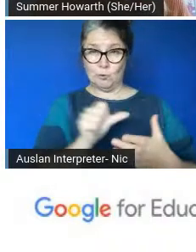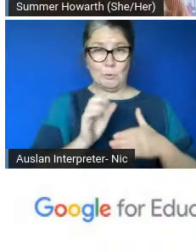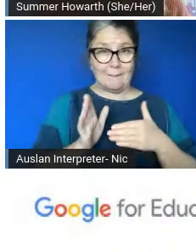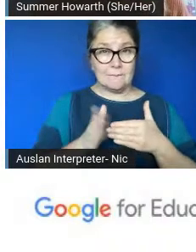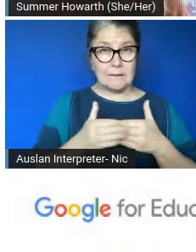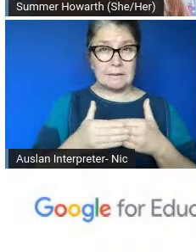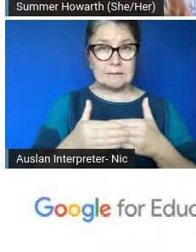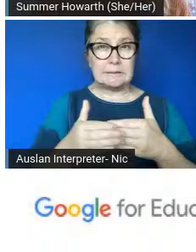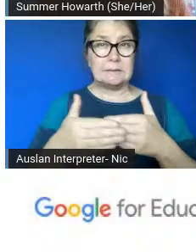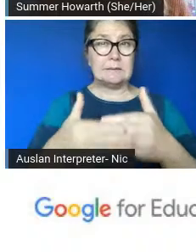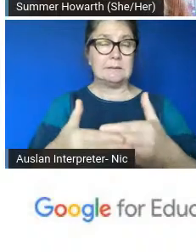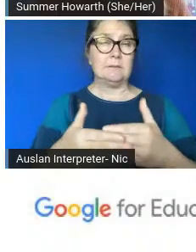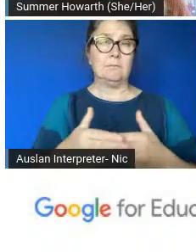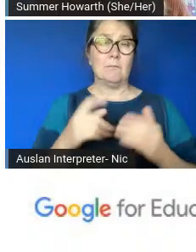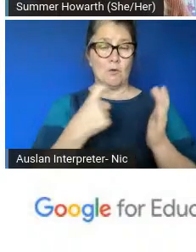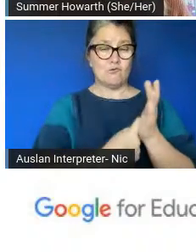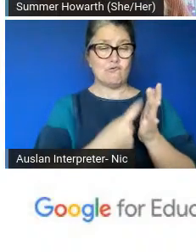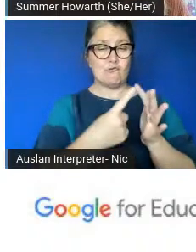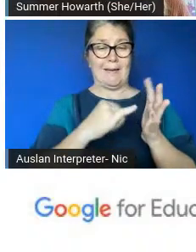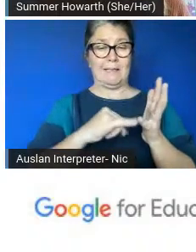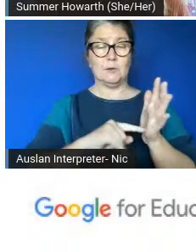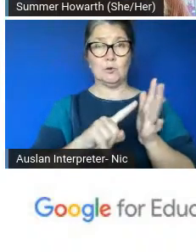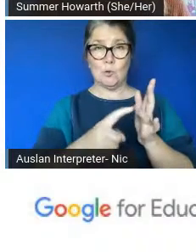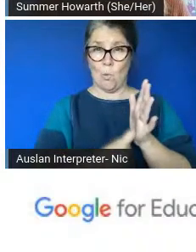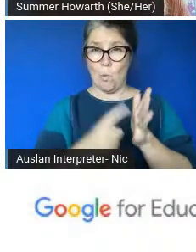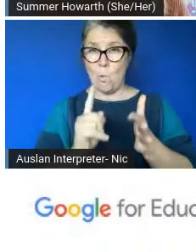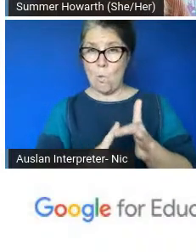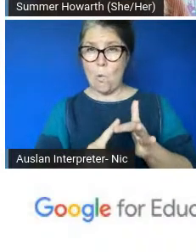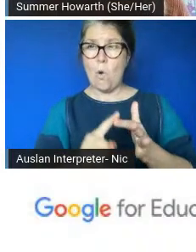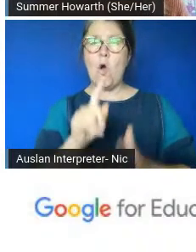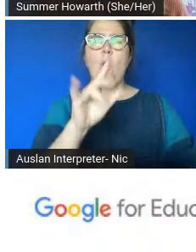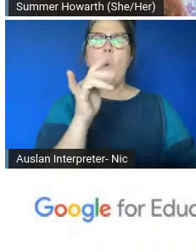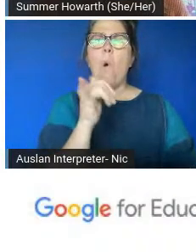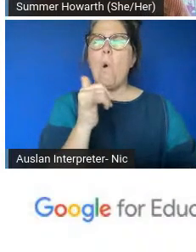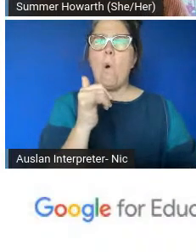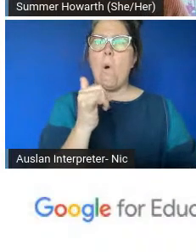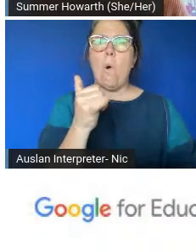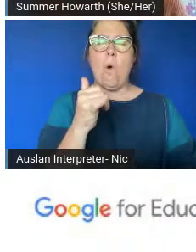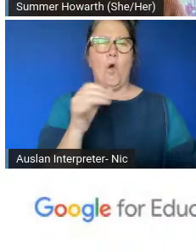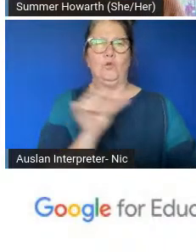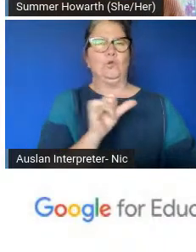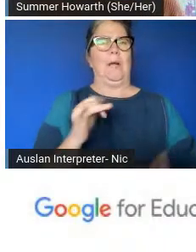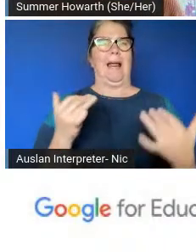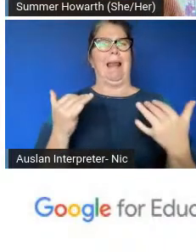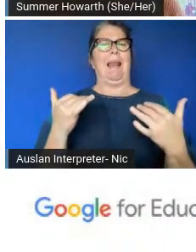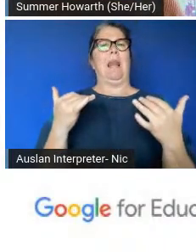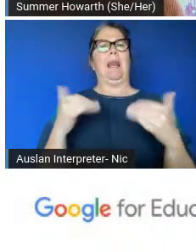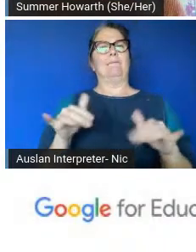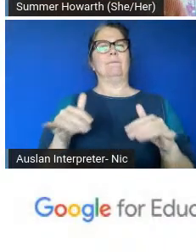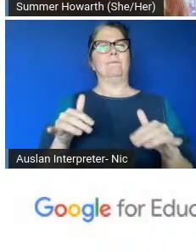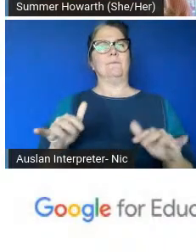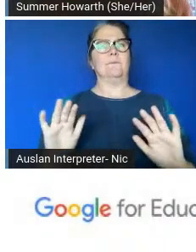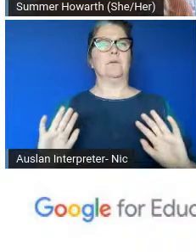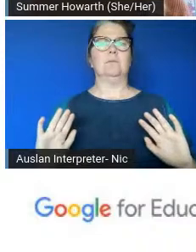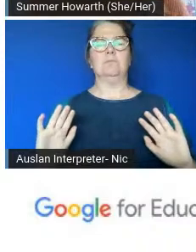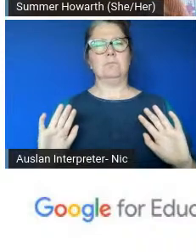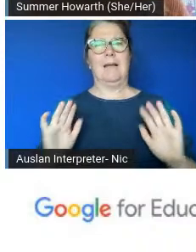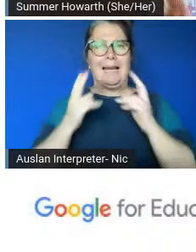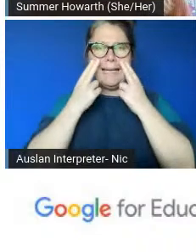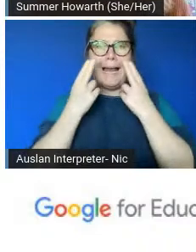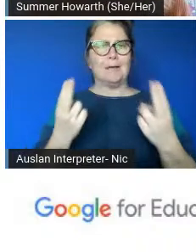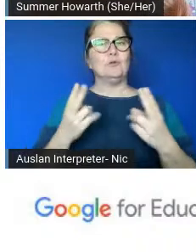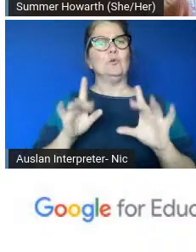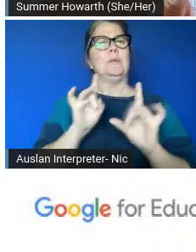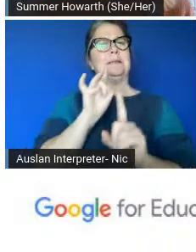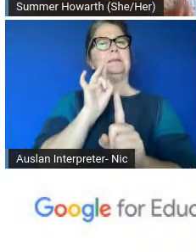fixed, or is it something that should be left to kind of do whatever it's doing? I